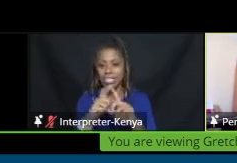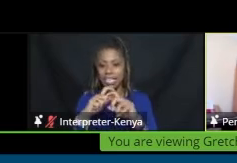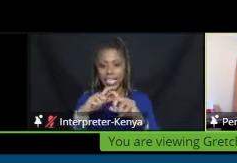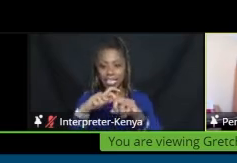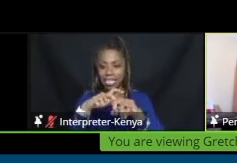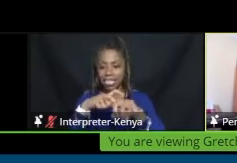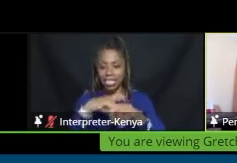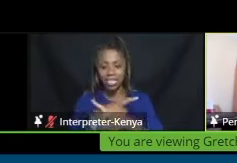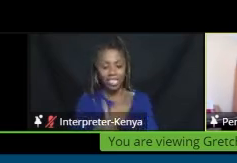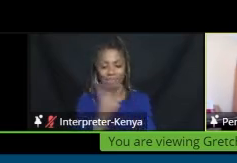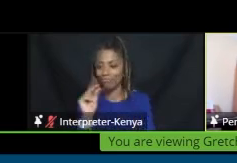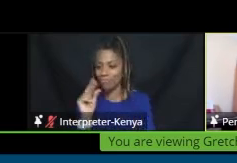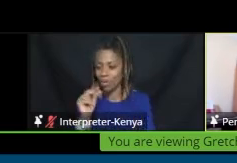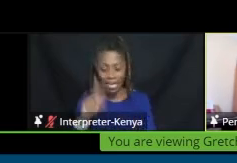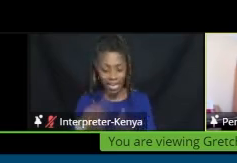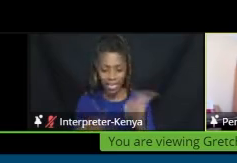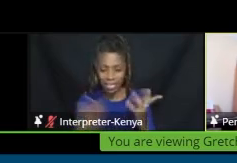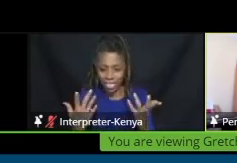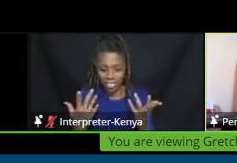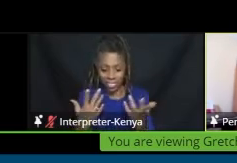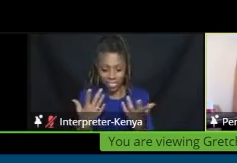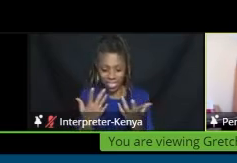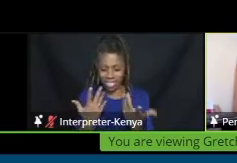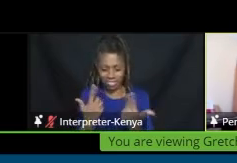is enough for me. That's stressful enough.